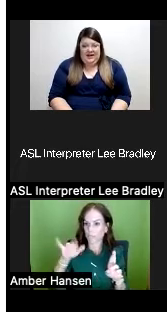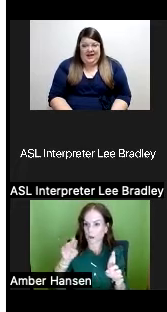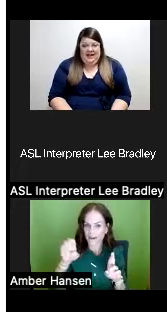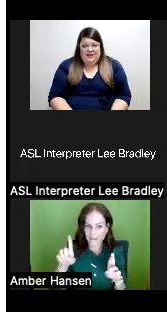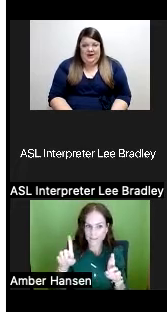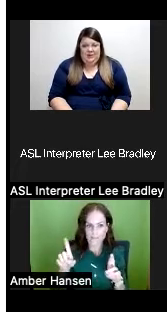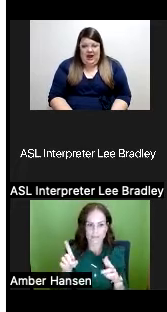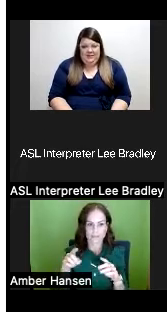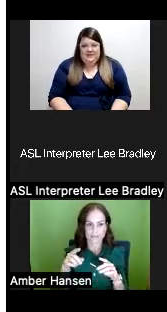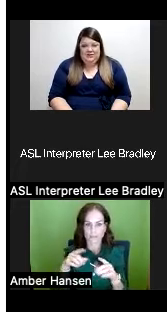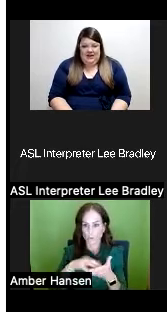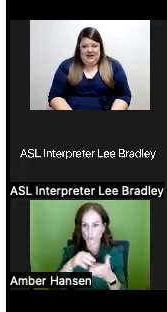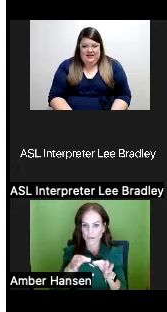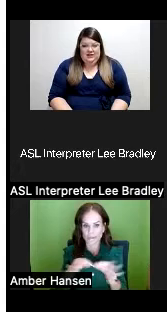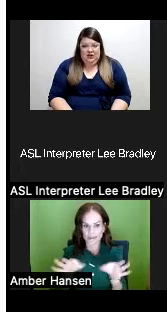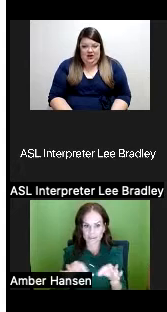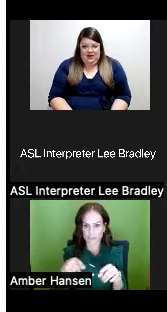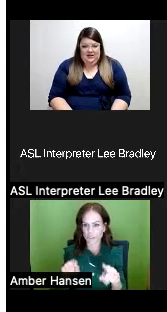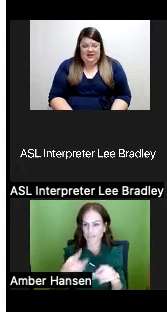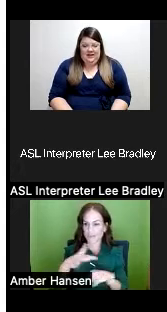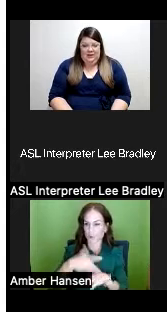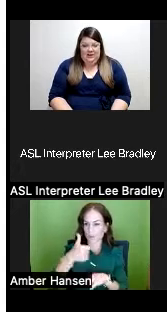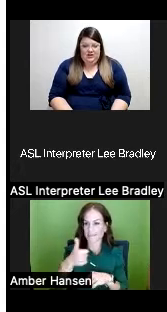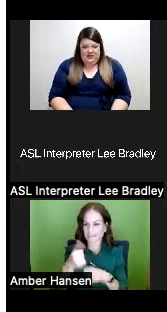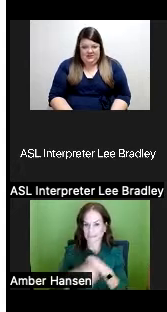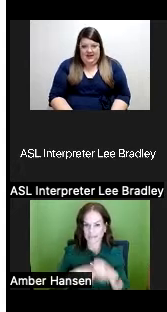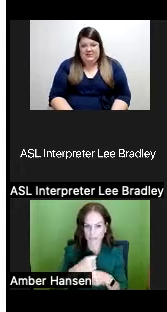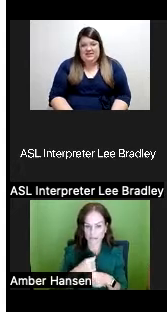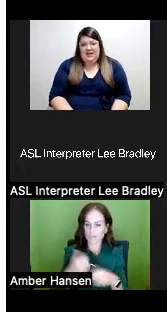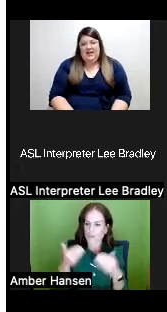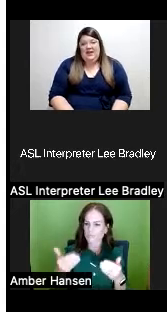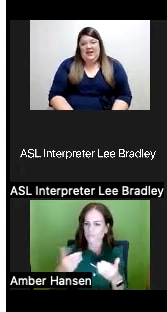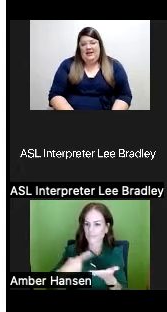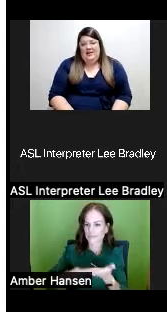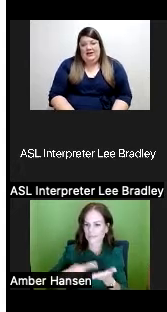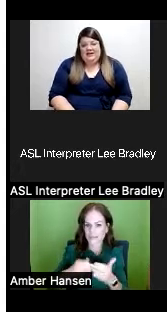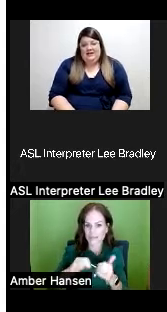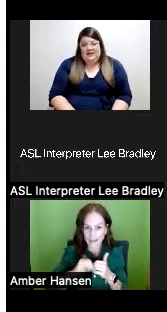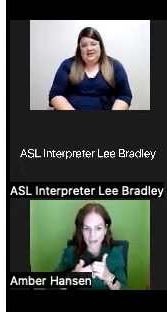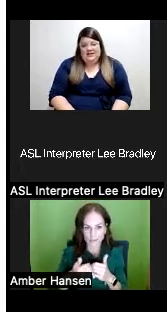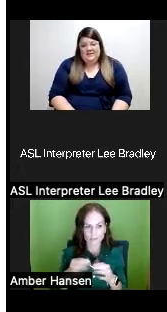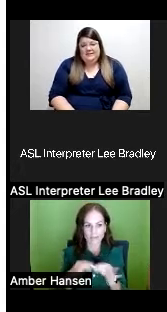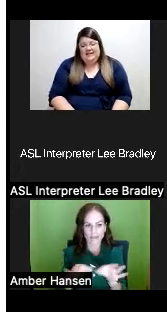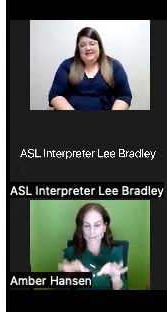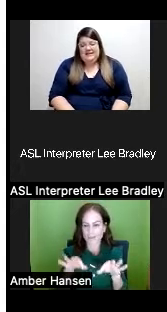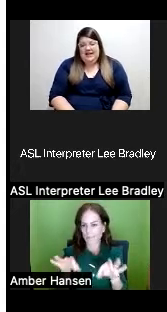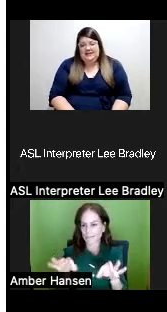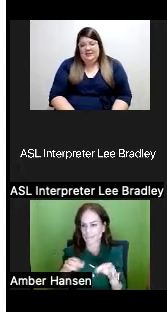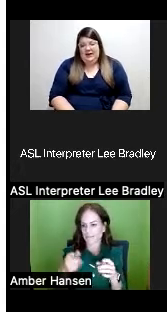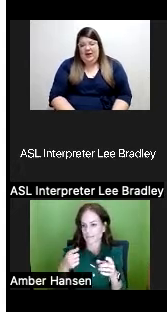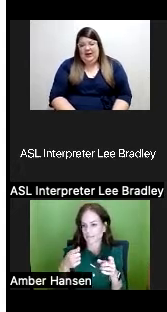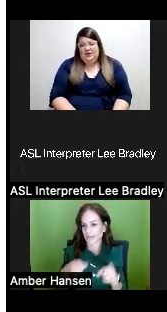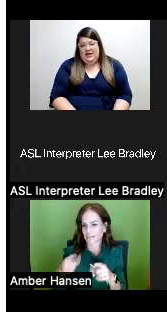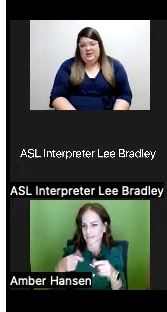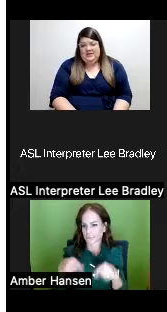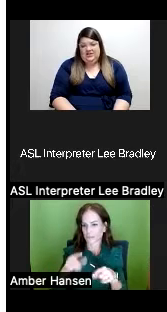brain is already primed and ready to learn language during those times in the earliest years, let's discuss a little